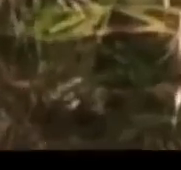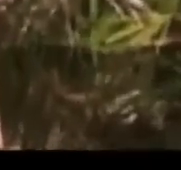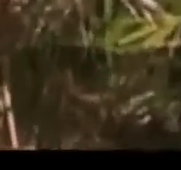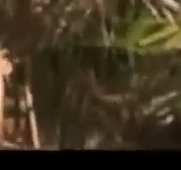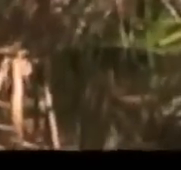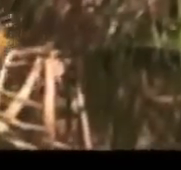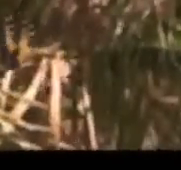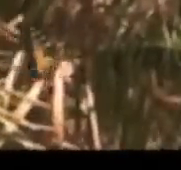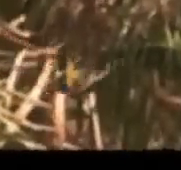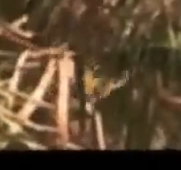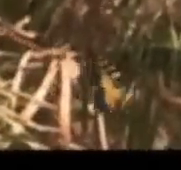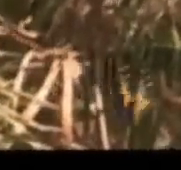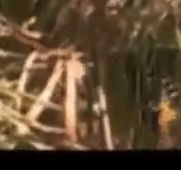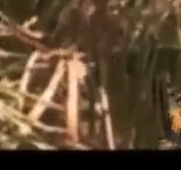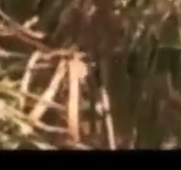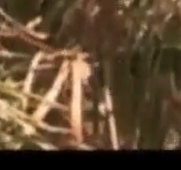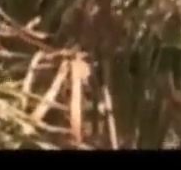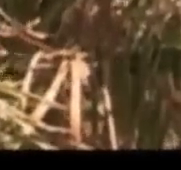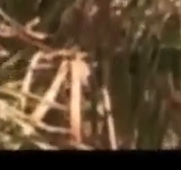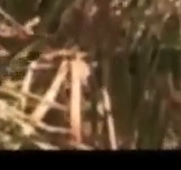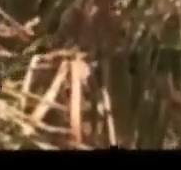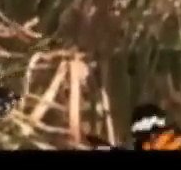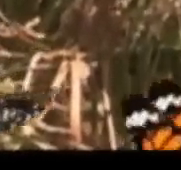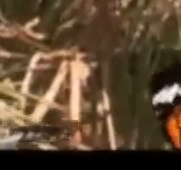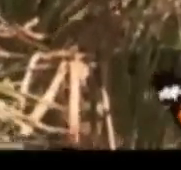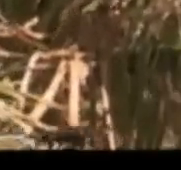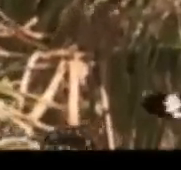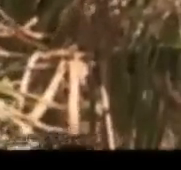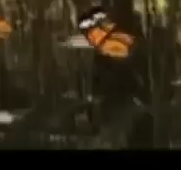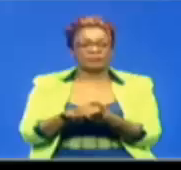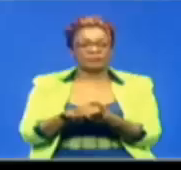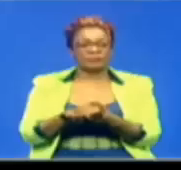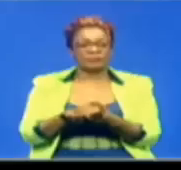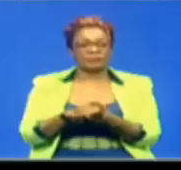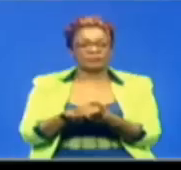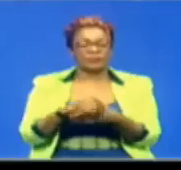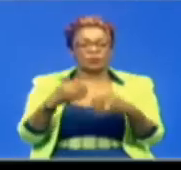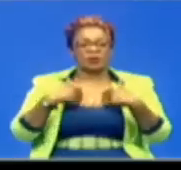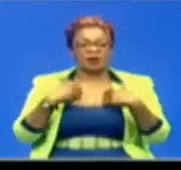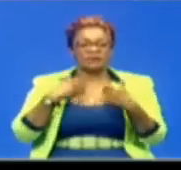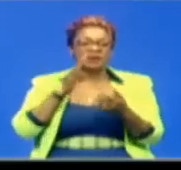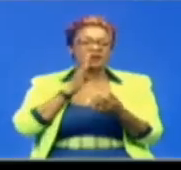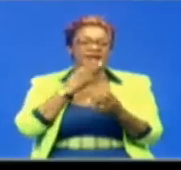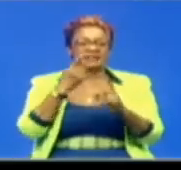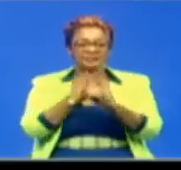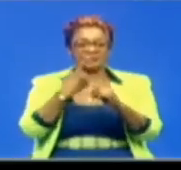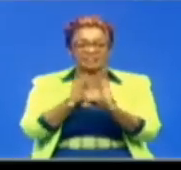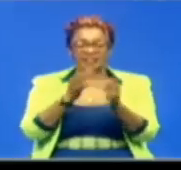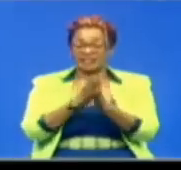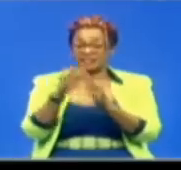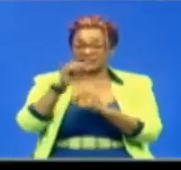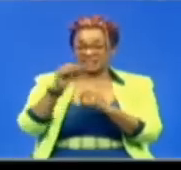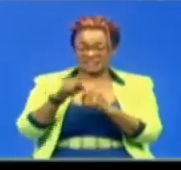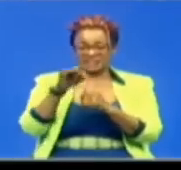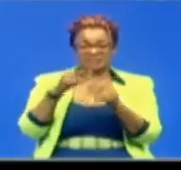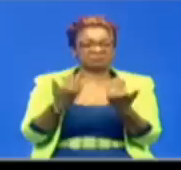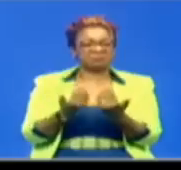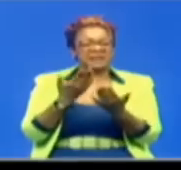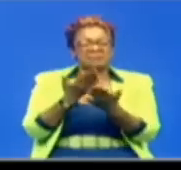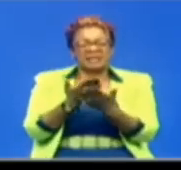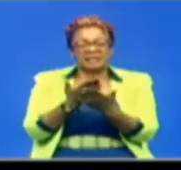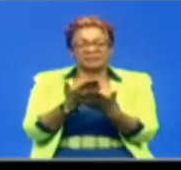They come in all colors and sizes, their beauty a sight to behold. These insects are more than just aesthetically appealing. They